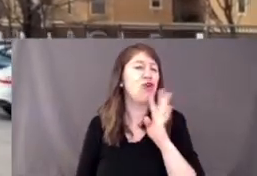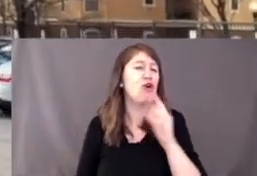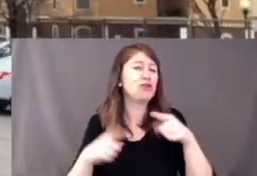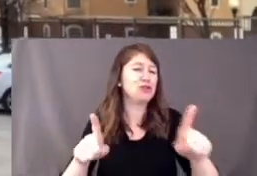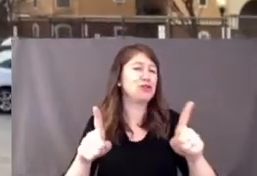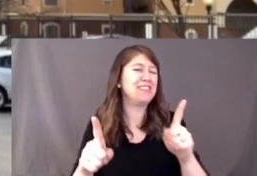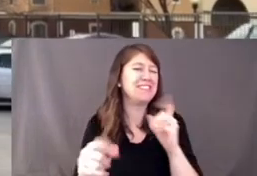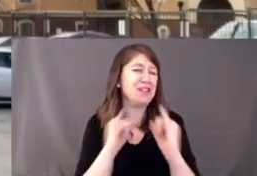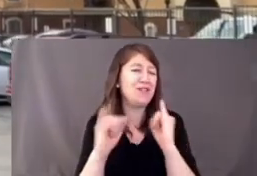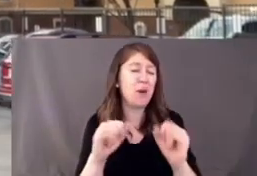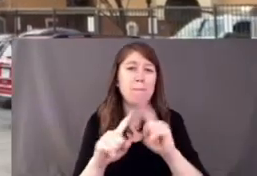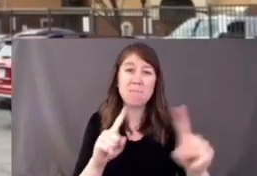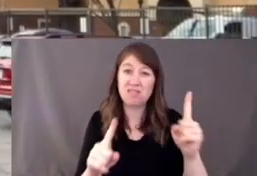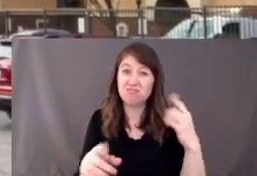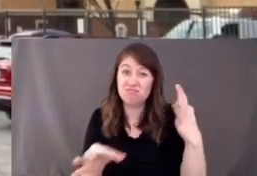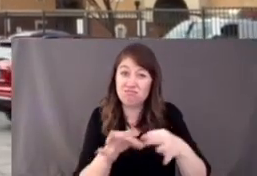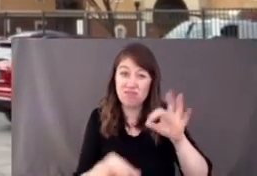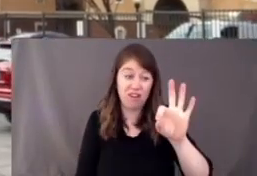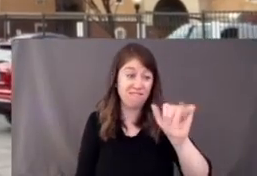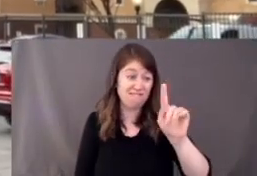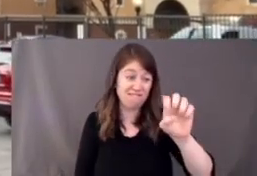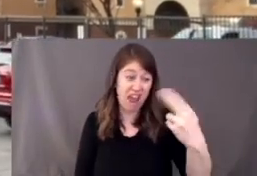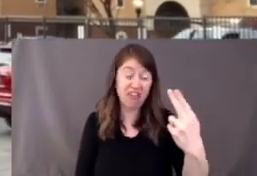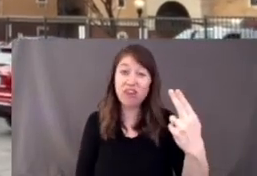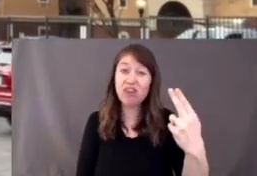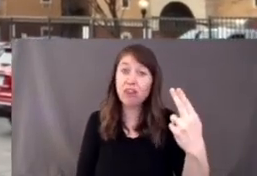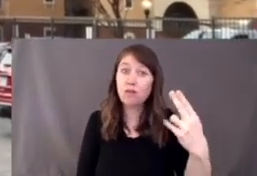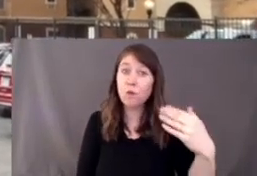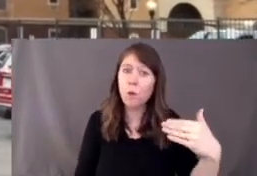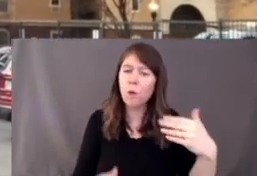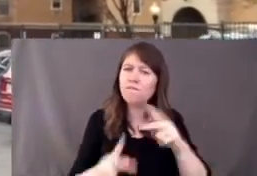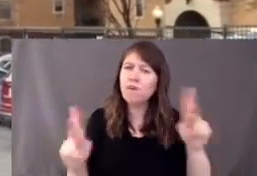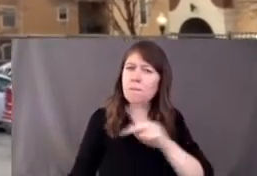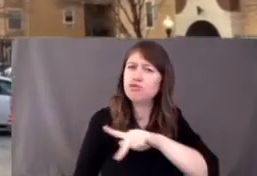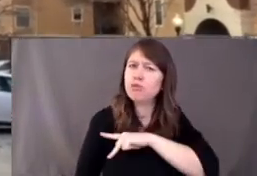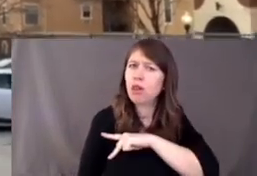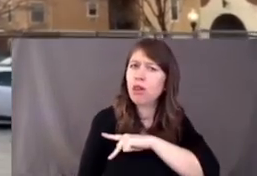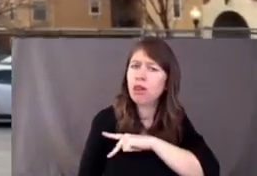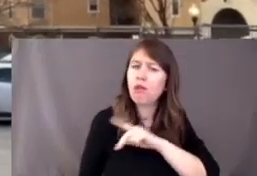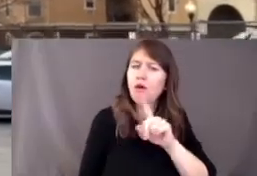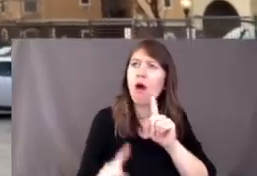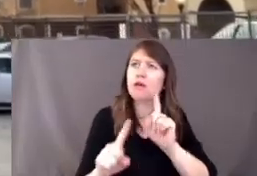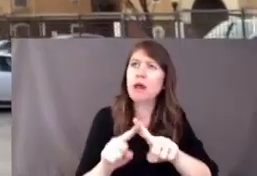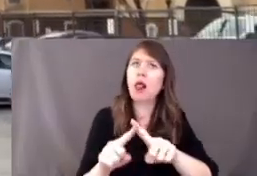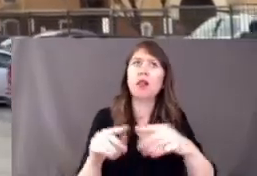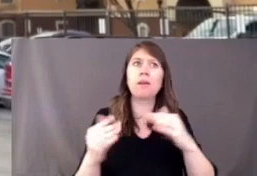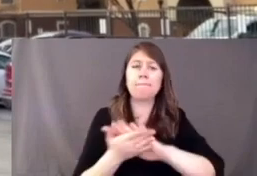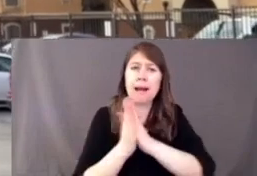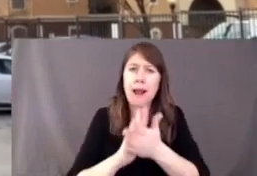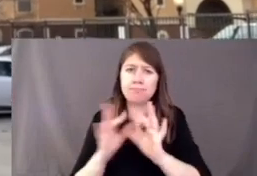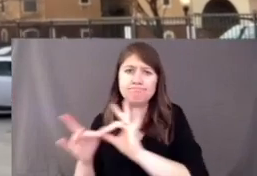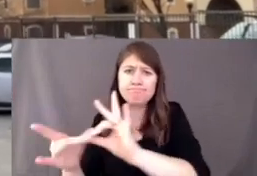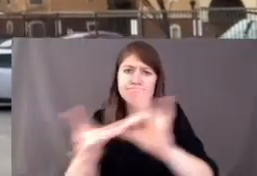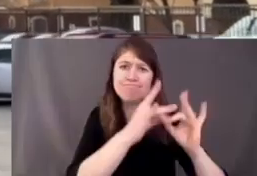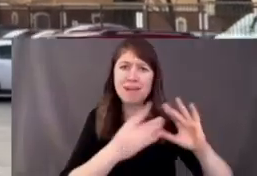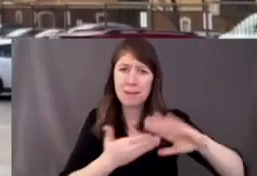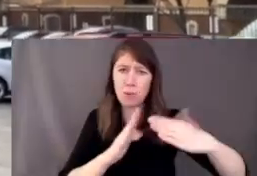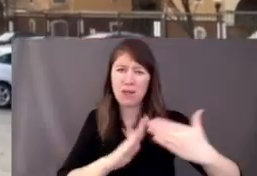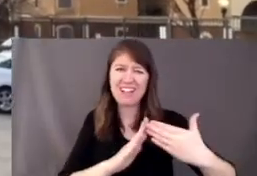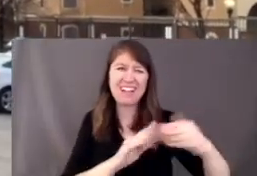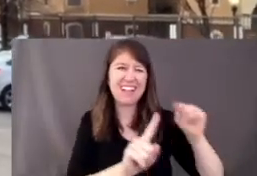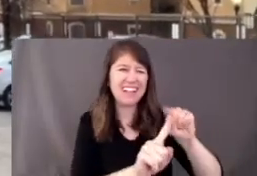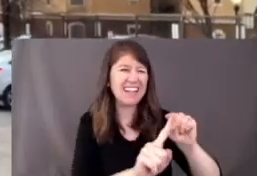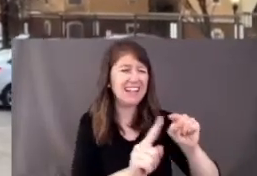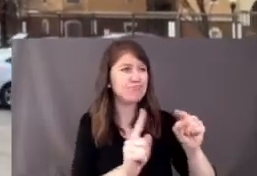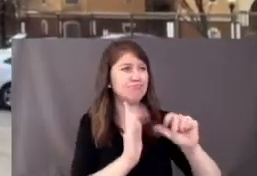episode, but obviously faith is an intensely personal thing until it's not, until it's a community. And he talks about the idea of community quite